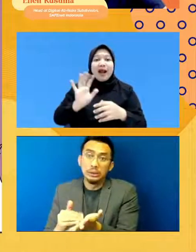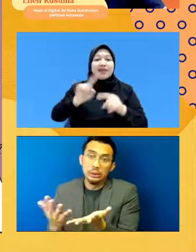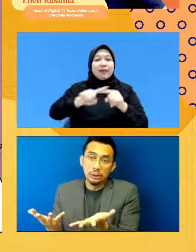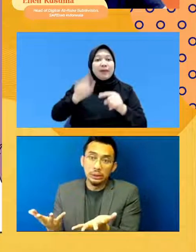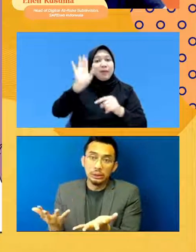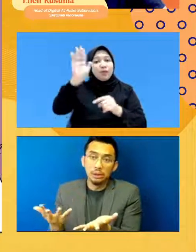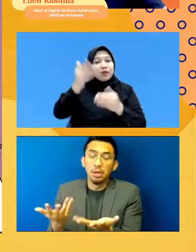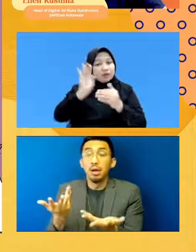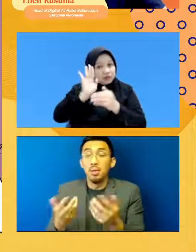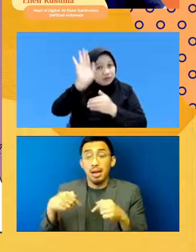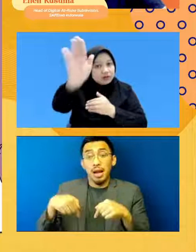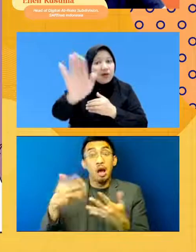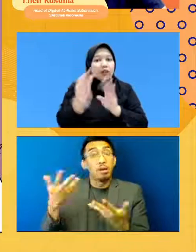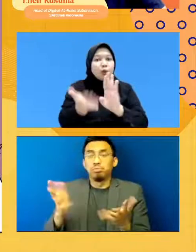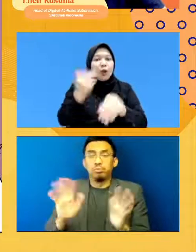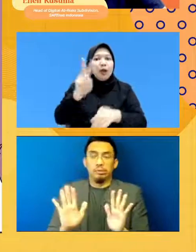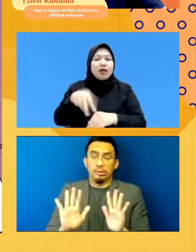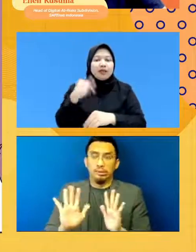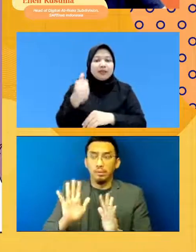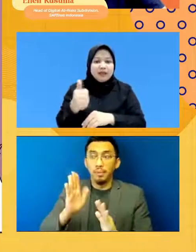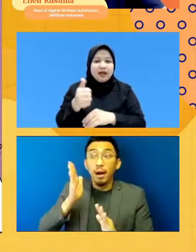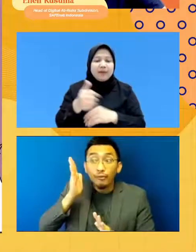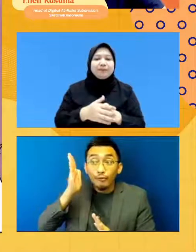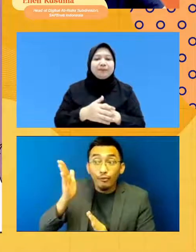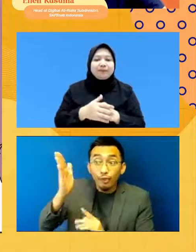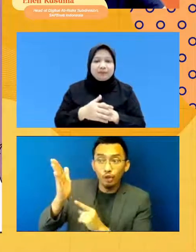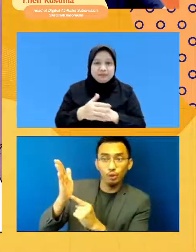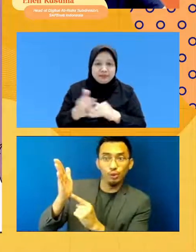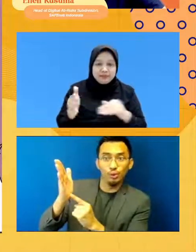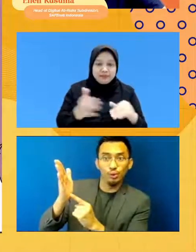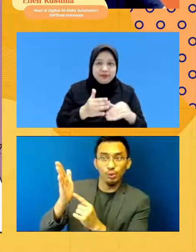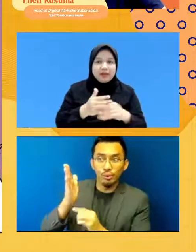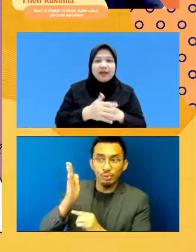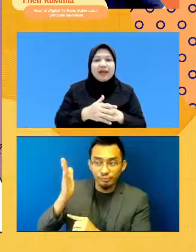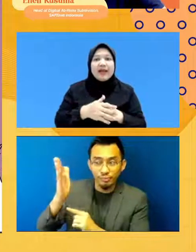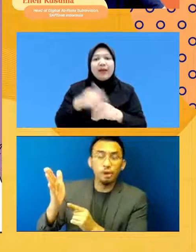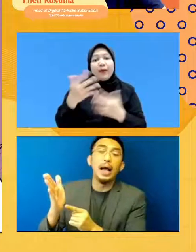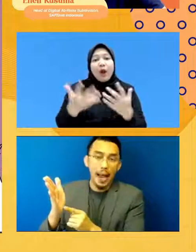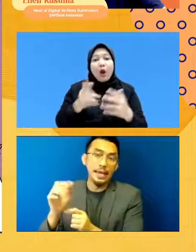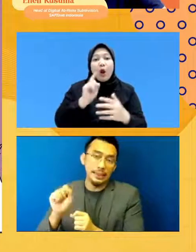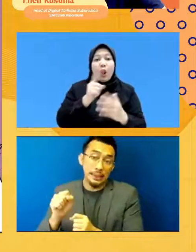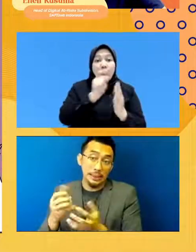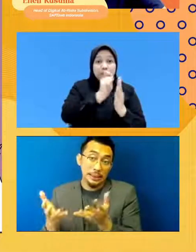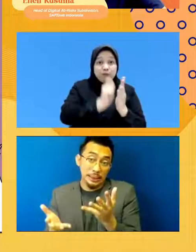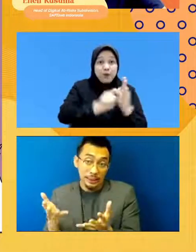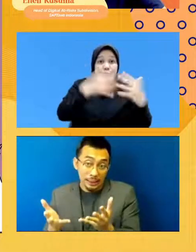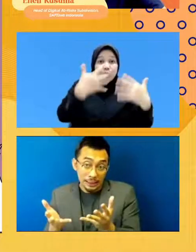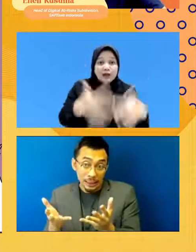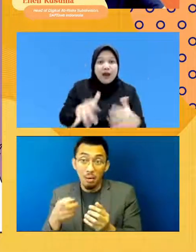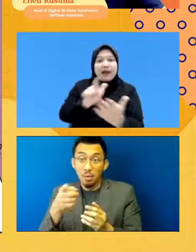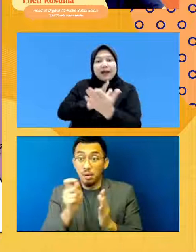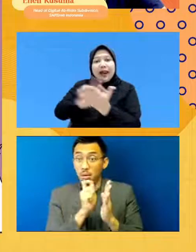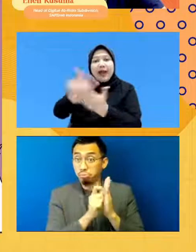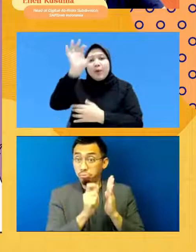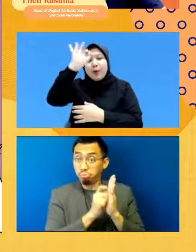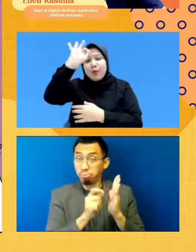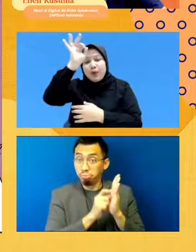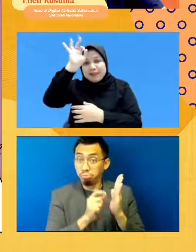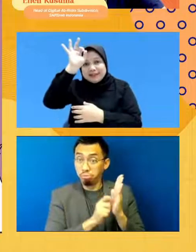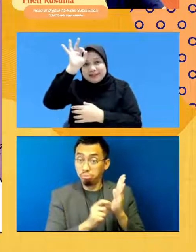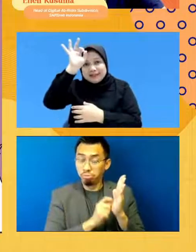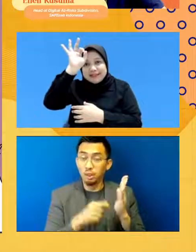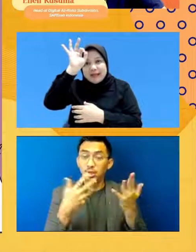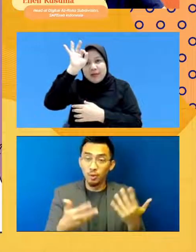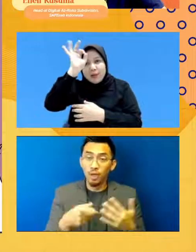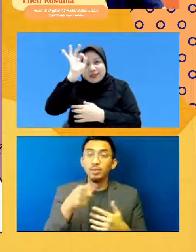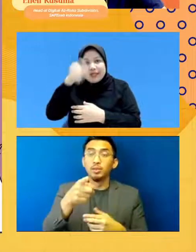directly to the digital platform, of course, and consider reporting to the police. Please understand what kind of law you have in your